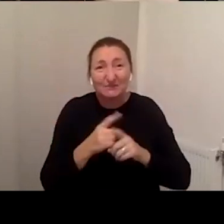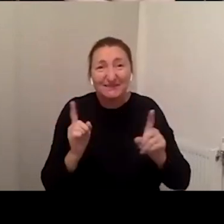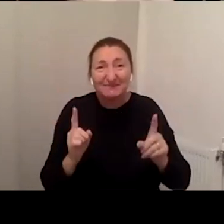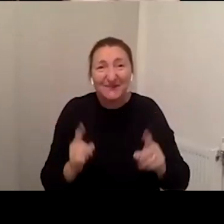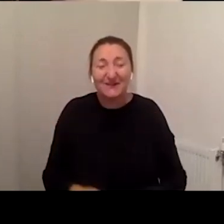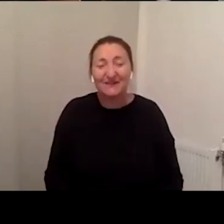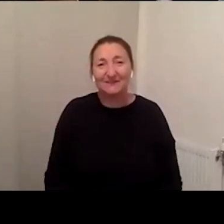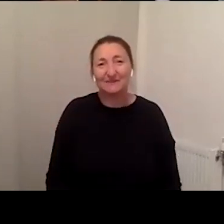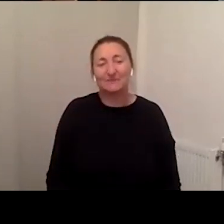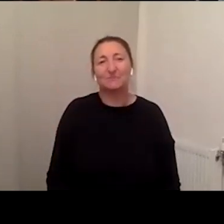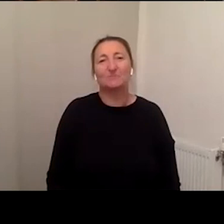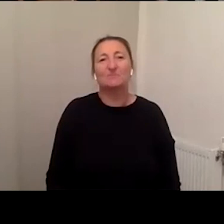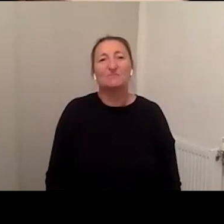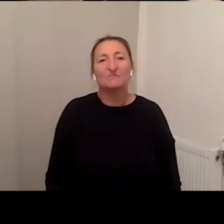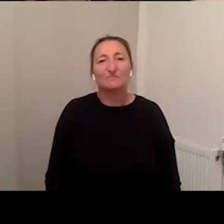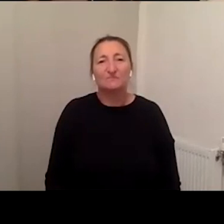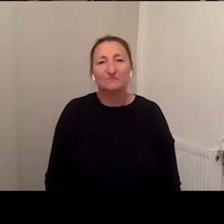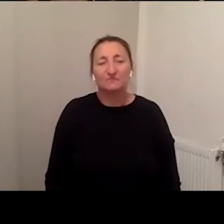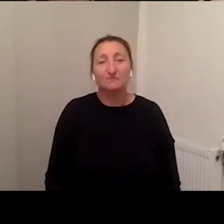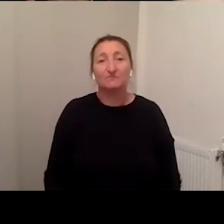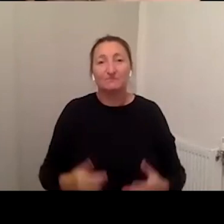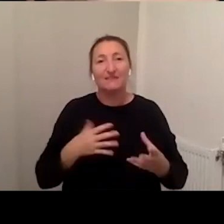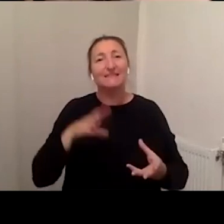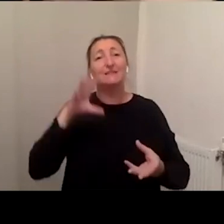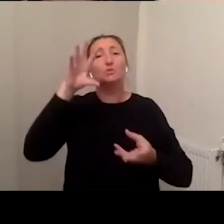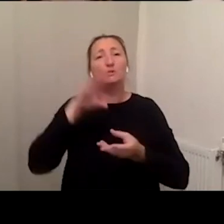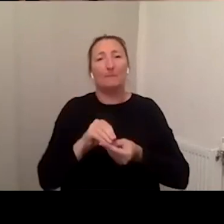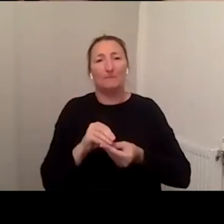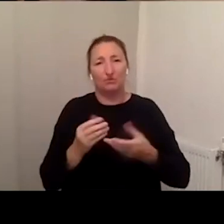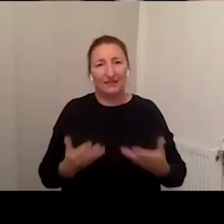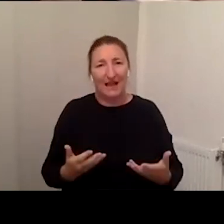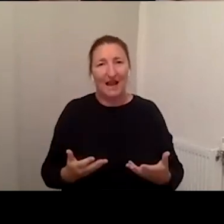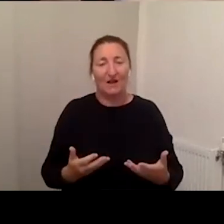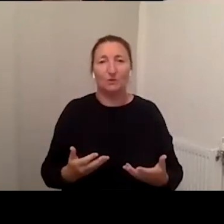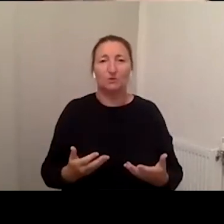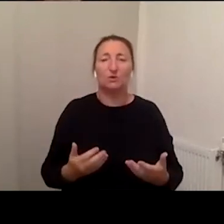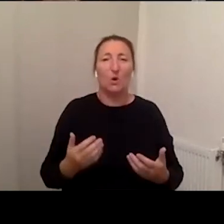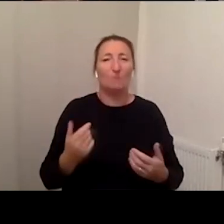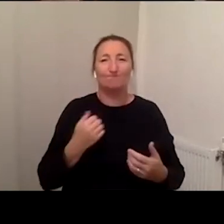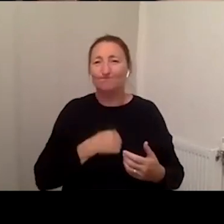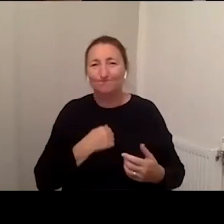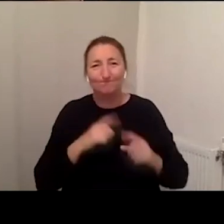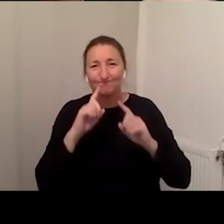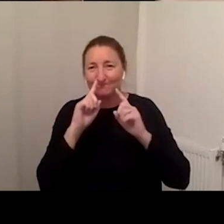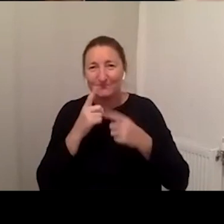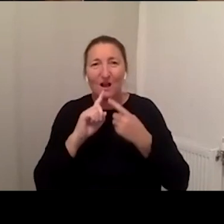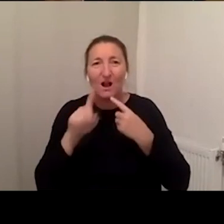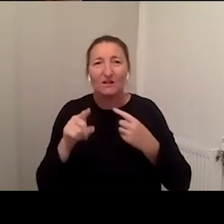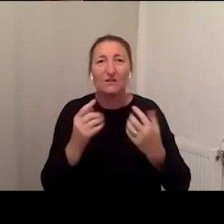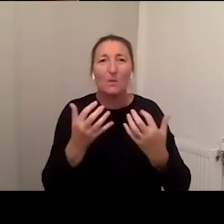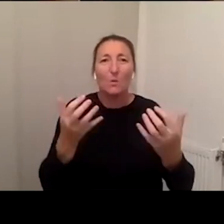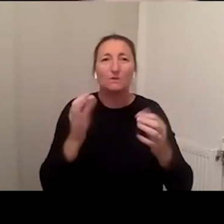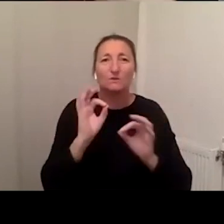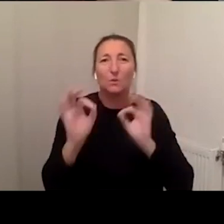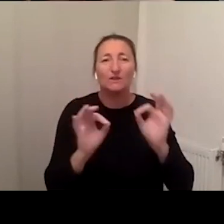question from the audience, but I think we will have time for it because we need to sum up. So what I wanted to do as a summing up question, and I'm going to go in reverse order of the people who spoke, so I'm